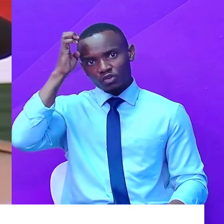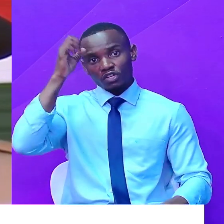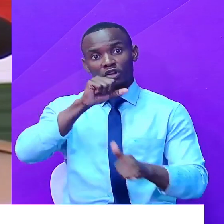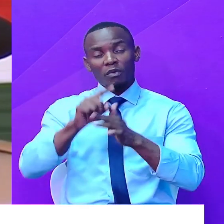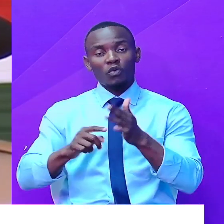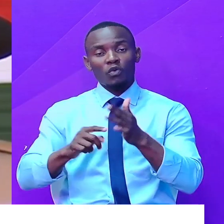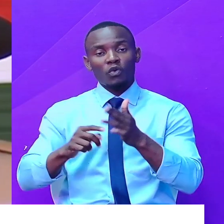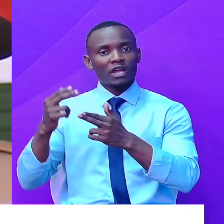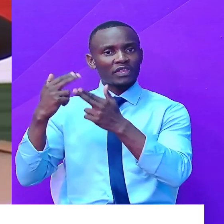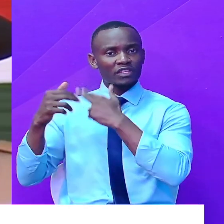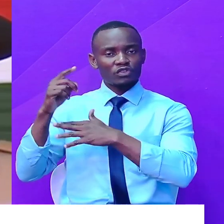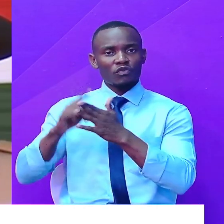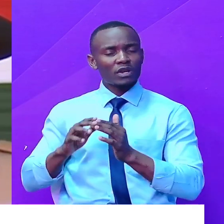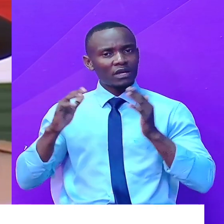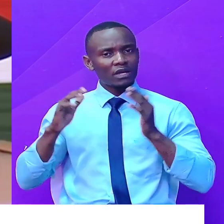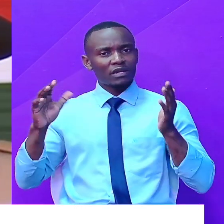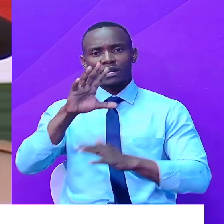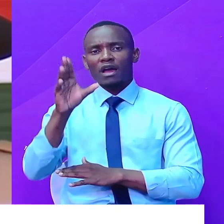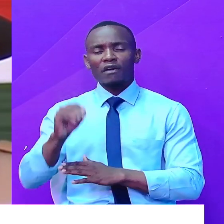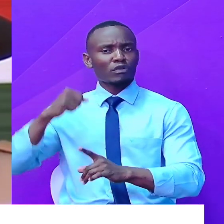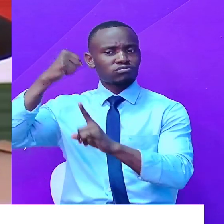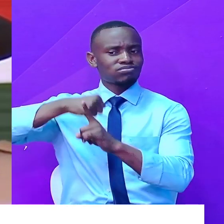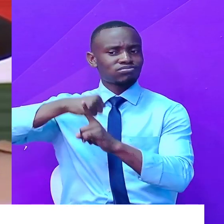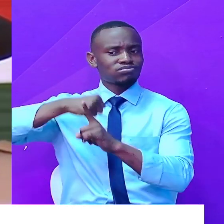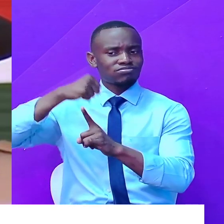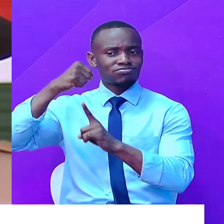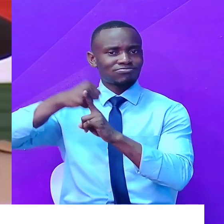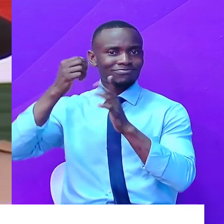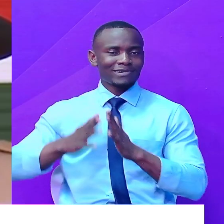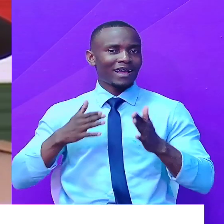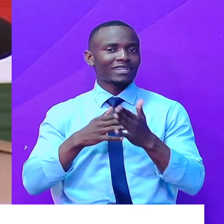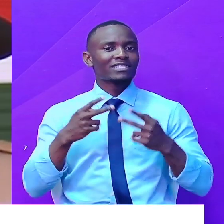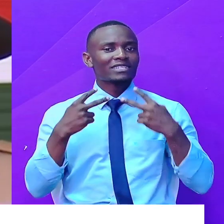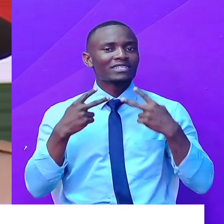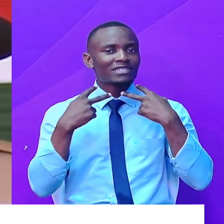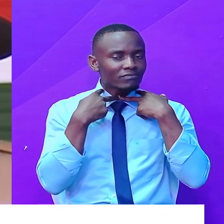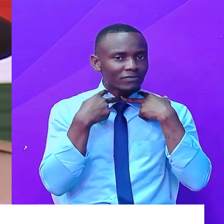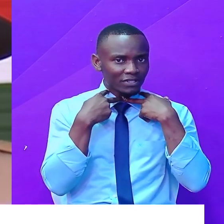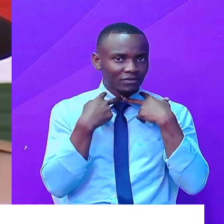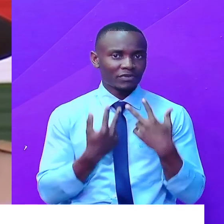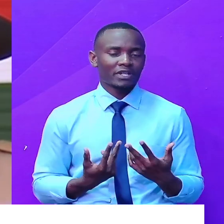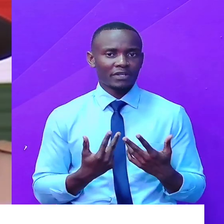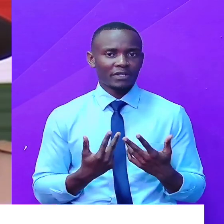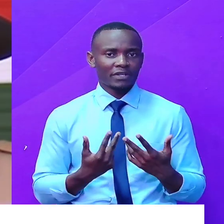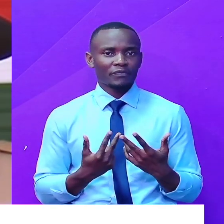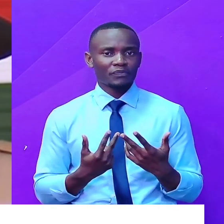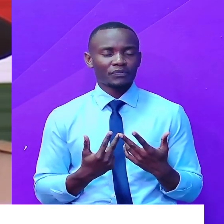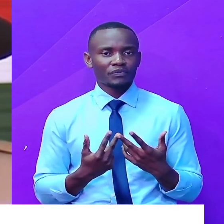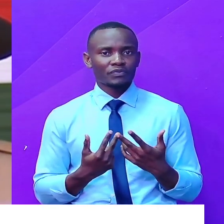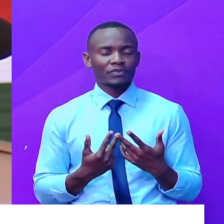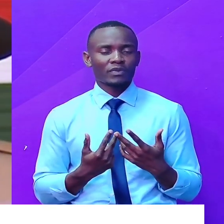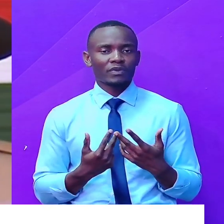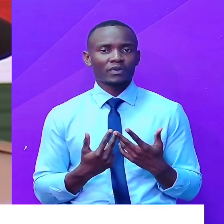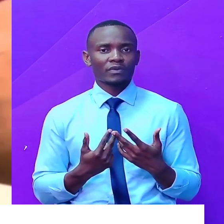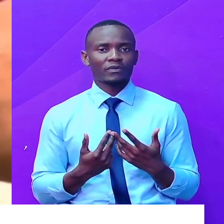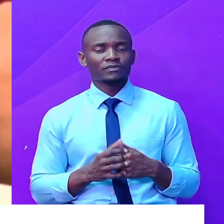African resistance fighters against slavery, colonialism, and worse form and injustice.